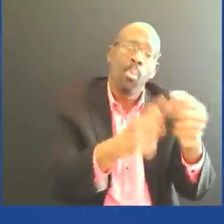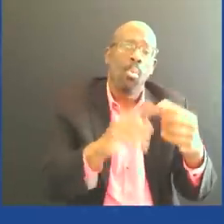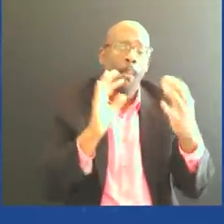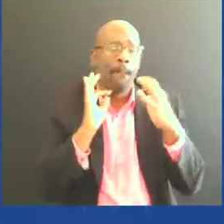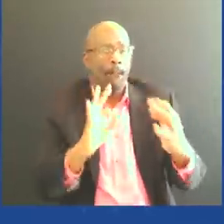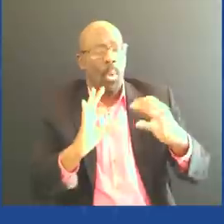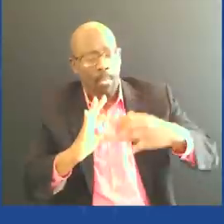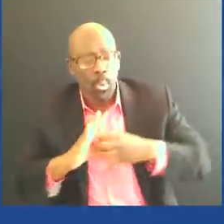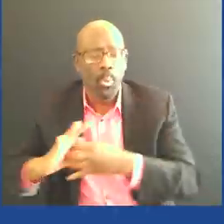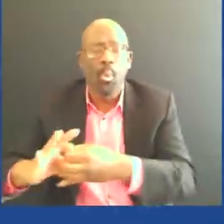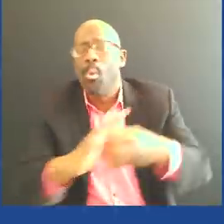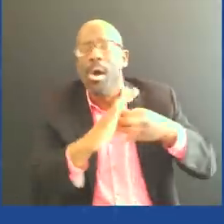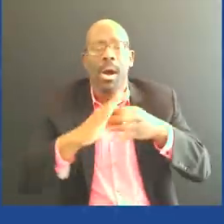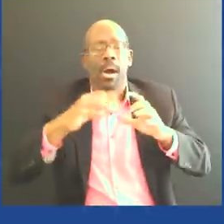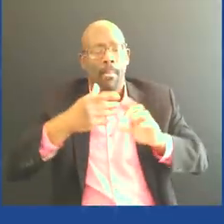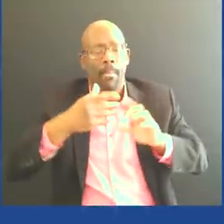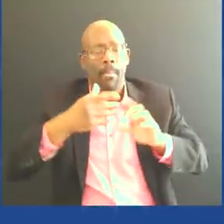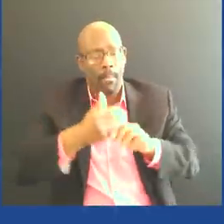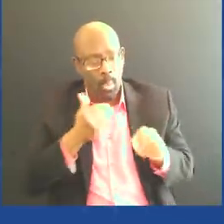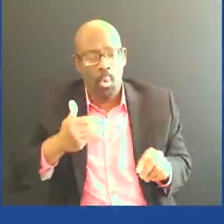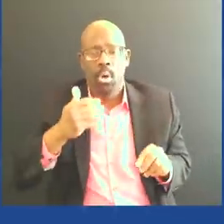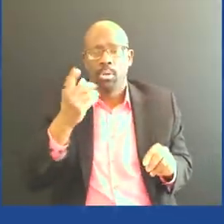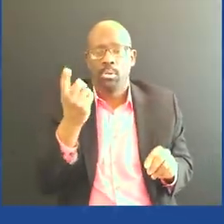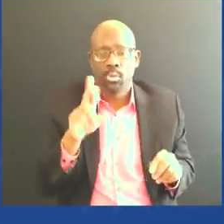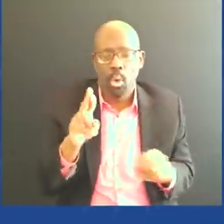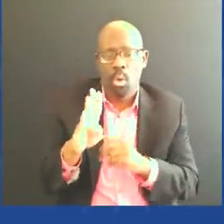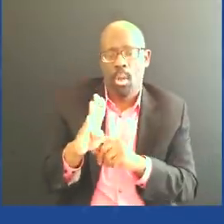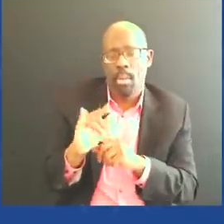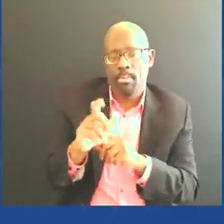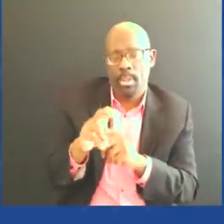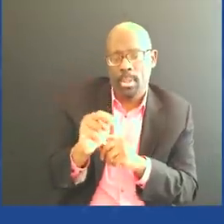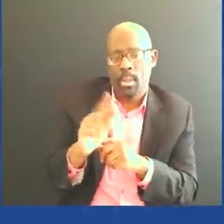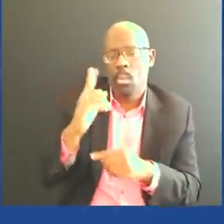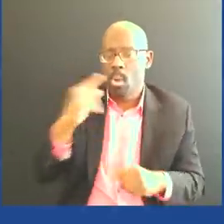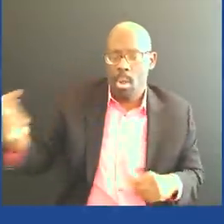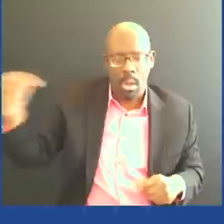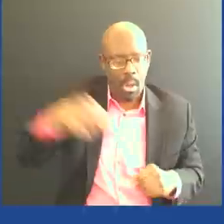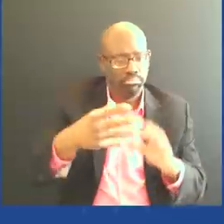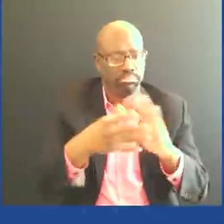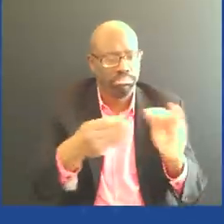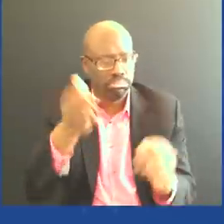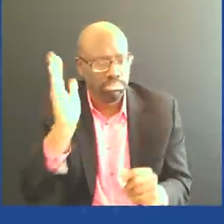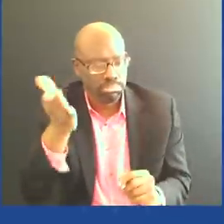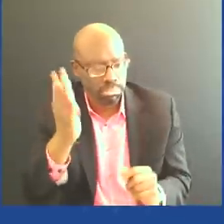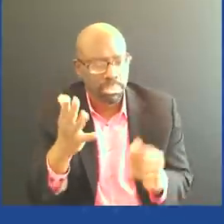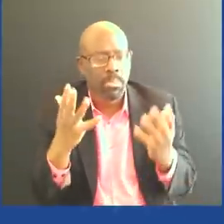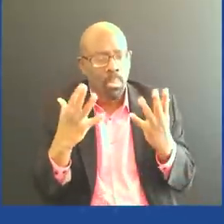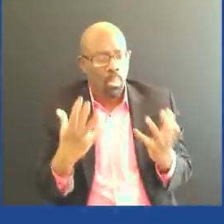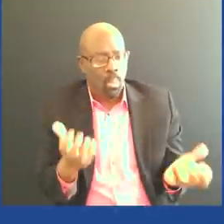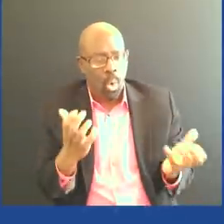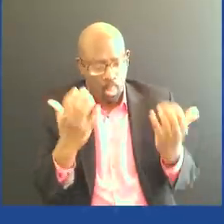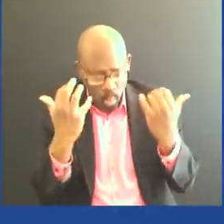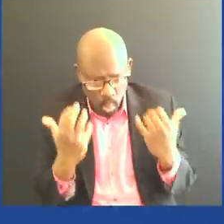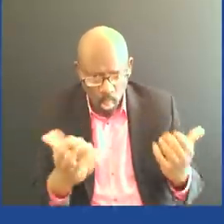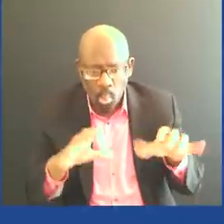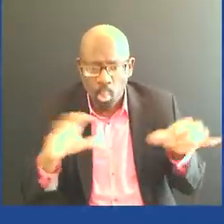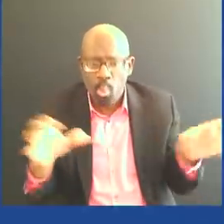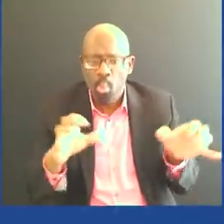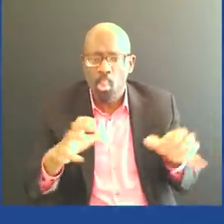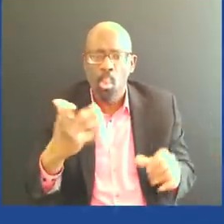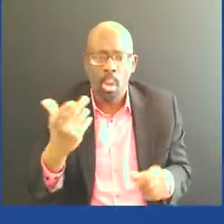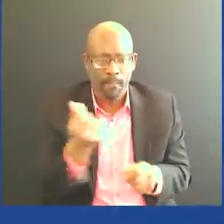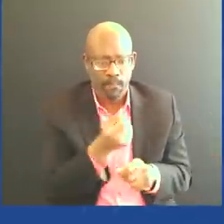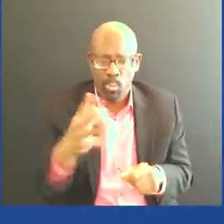ask all of you to do something that the audience did with us at the christening of the USS Delaware a few years ago in Newport News. I want to ask